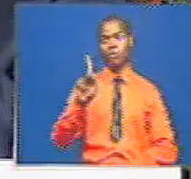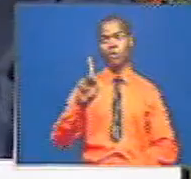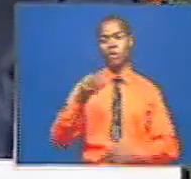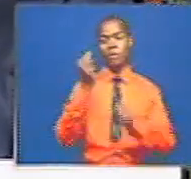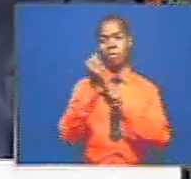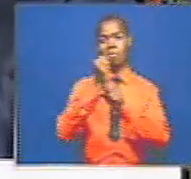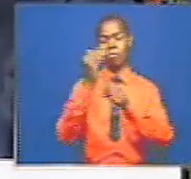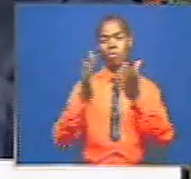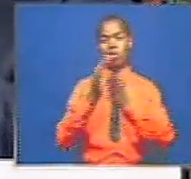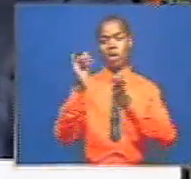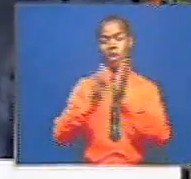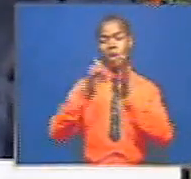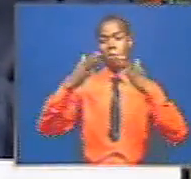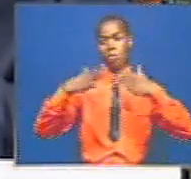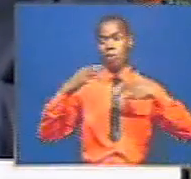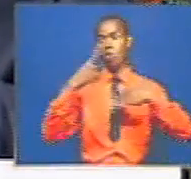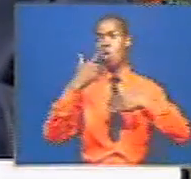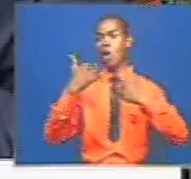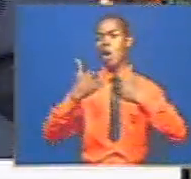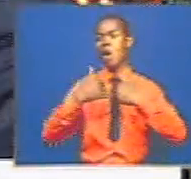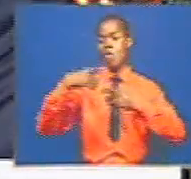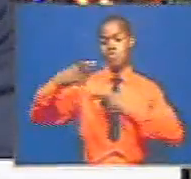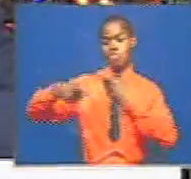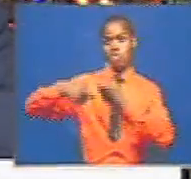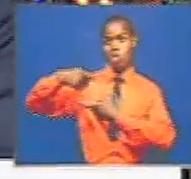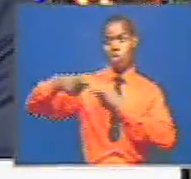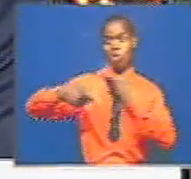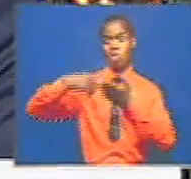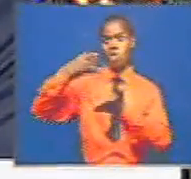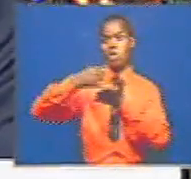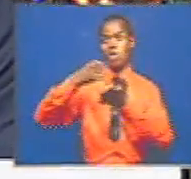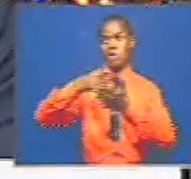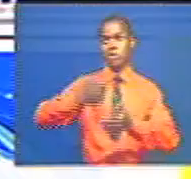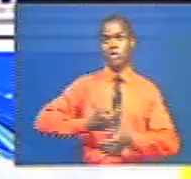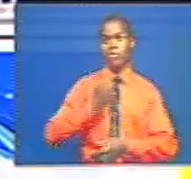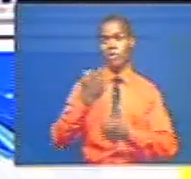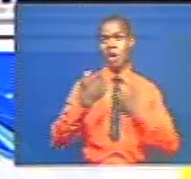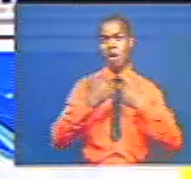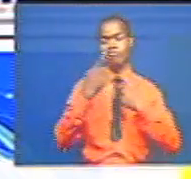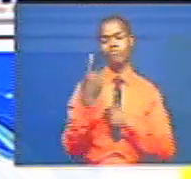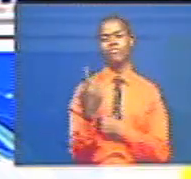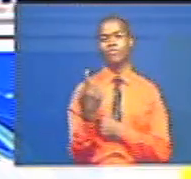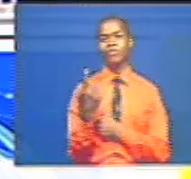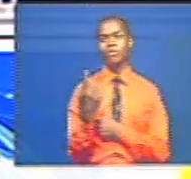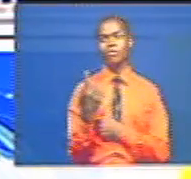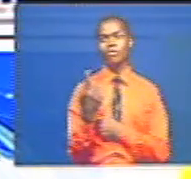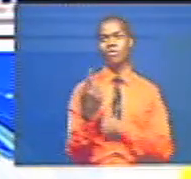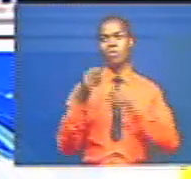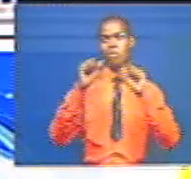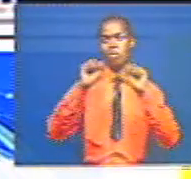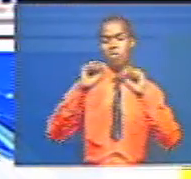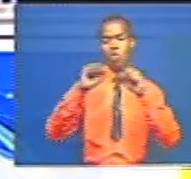sure that those people who have boreholes, including me, because I have one or two, I adhere to the